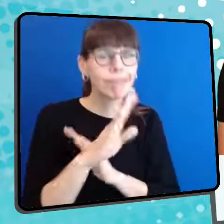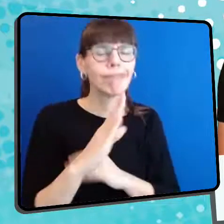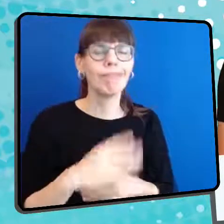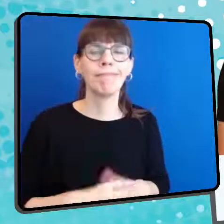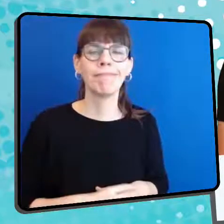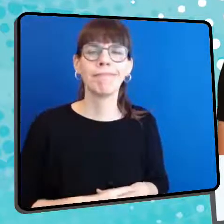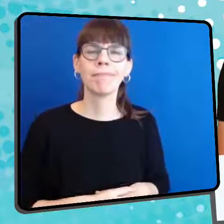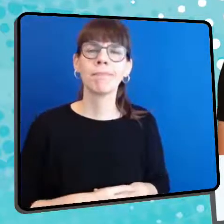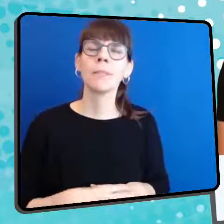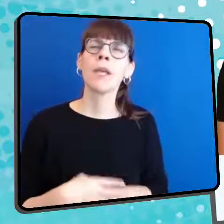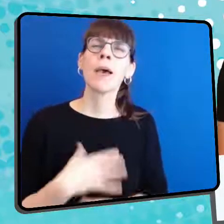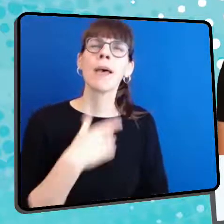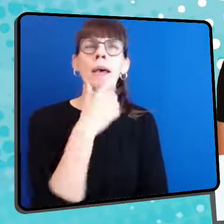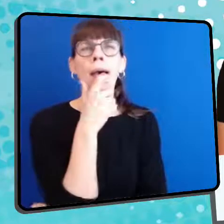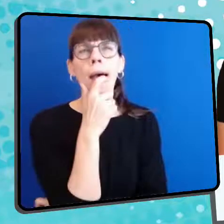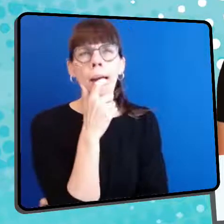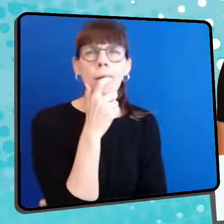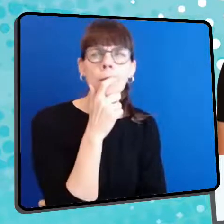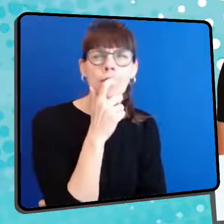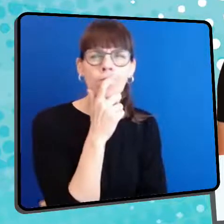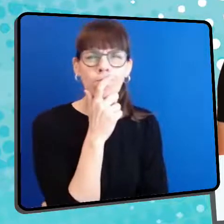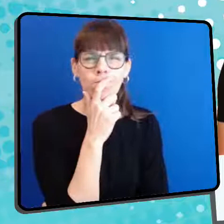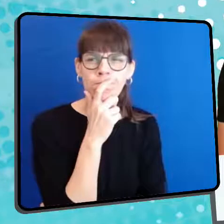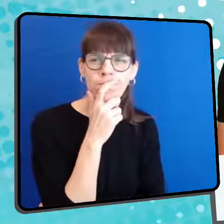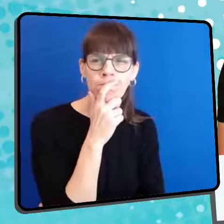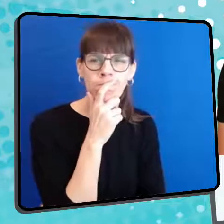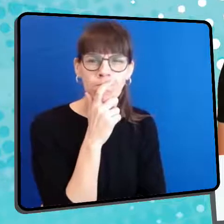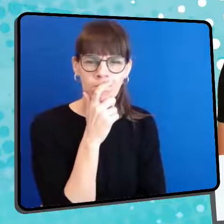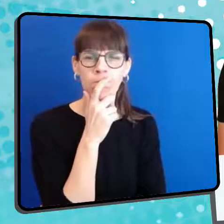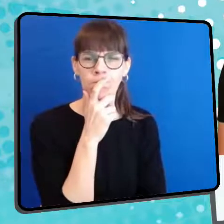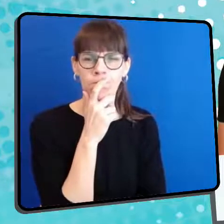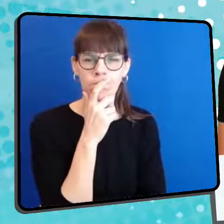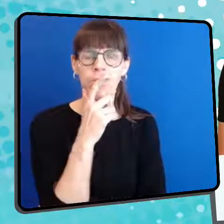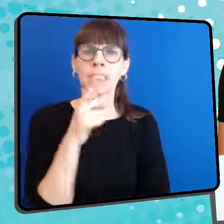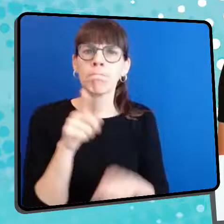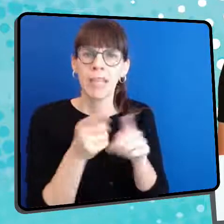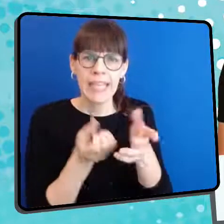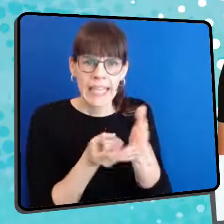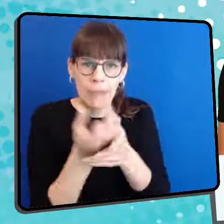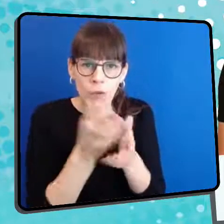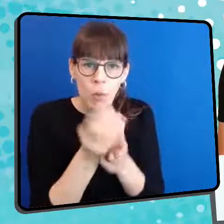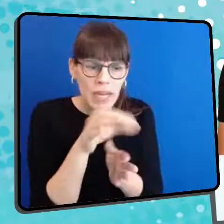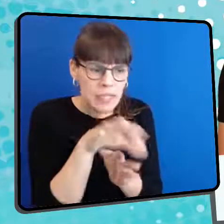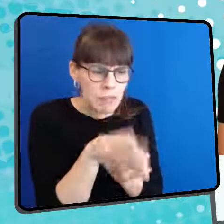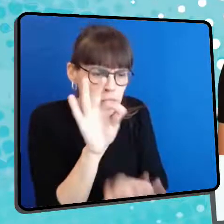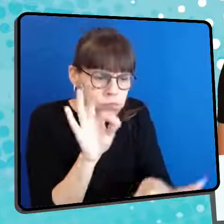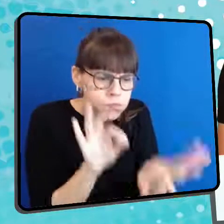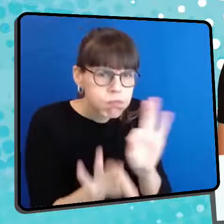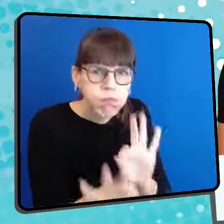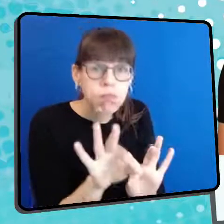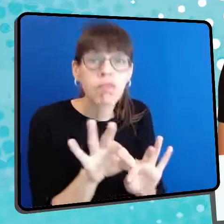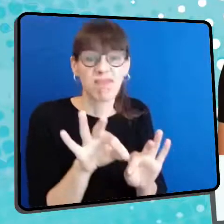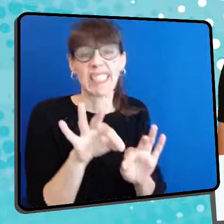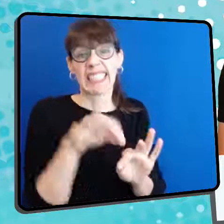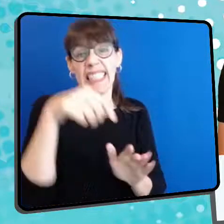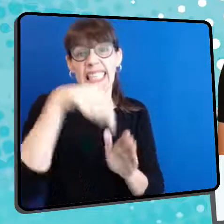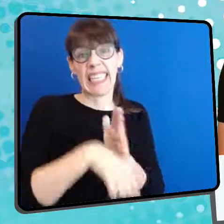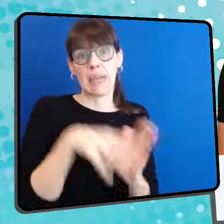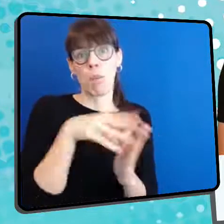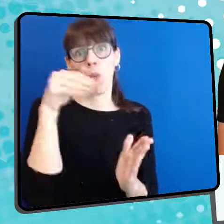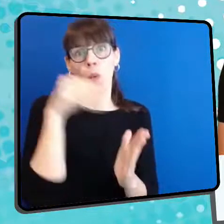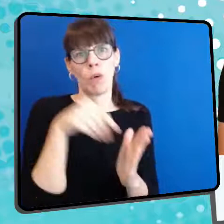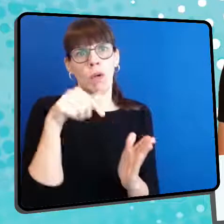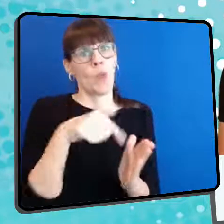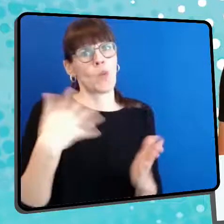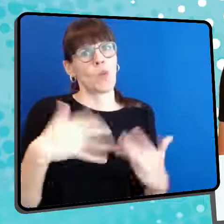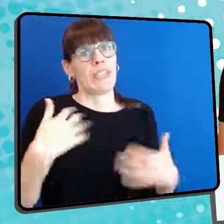Yeah, actually, information retrieval using deep learning. That's one of the areas that I find very interesting at the moment. Yeah, it's something. So